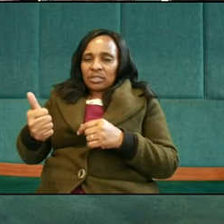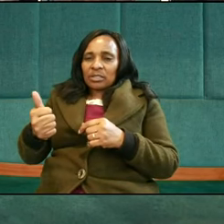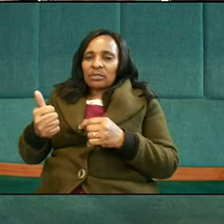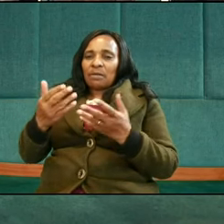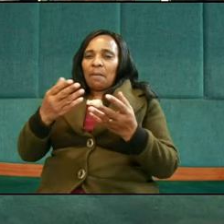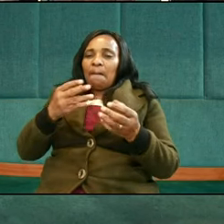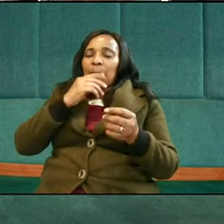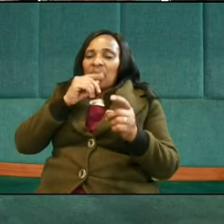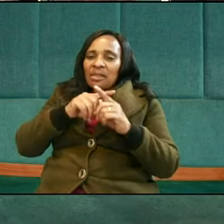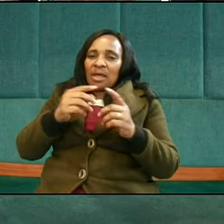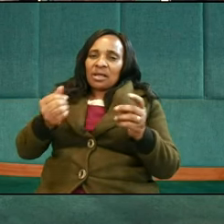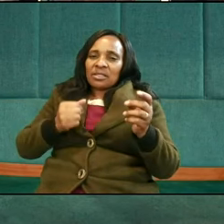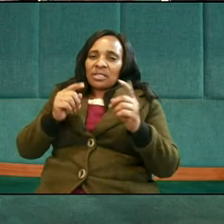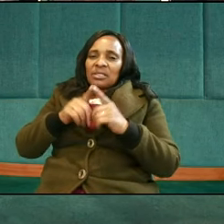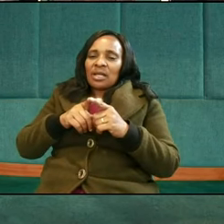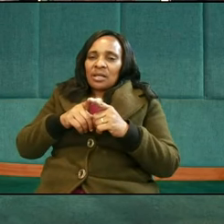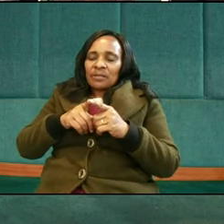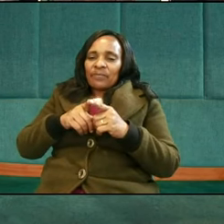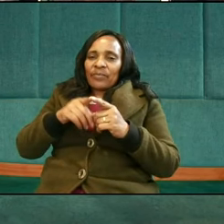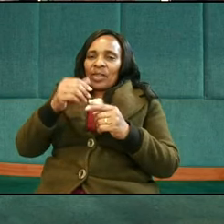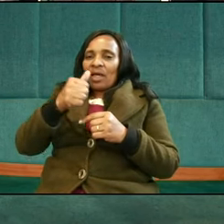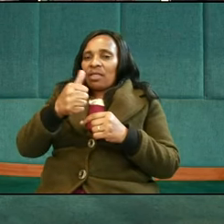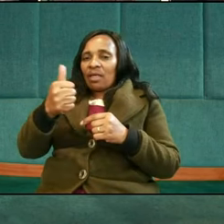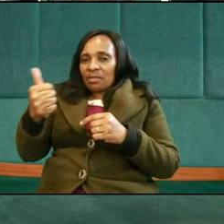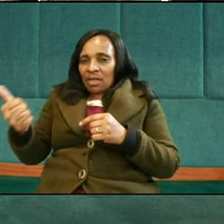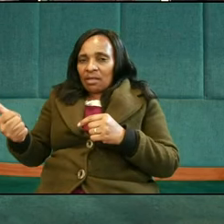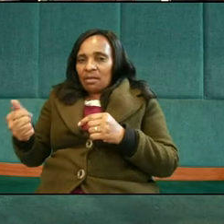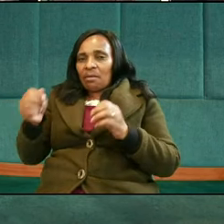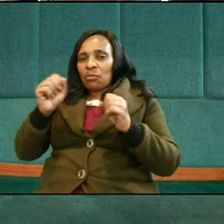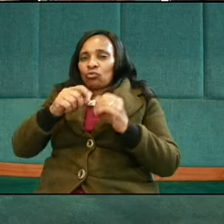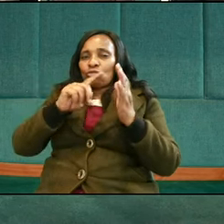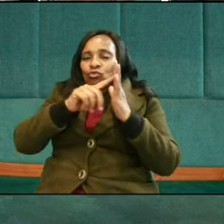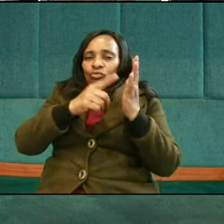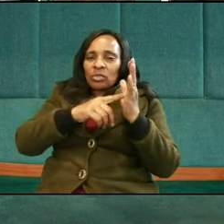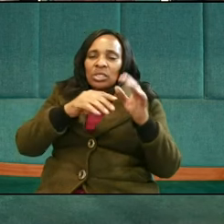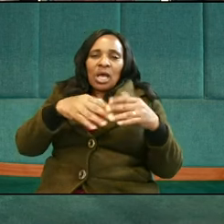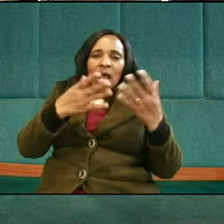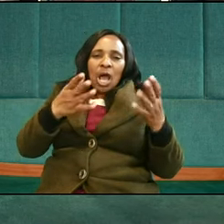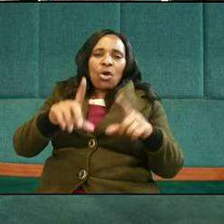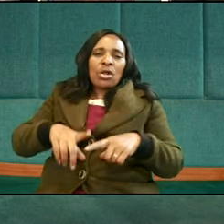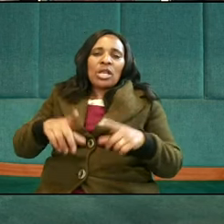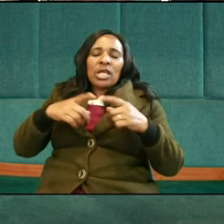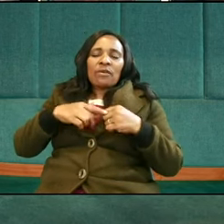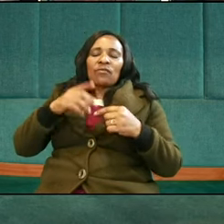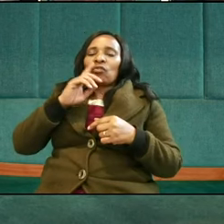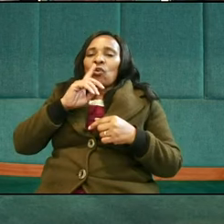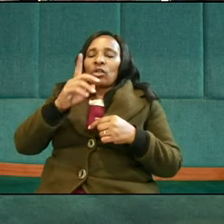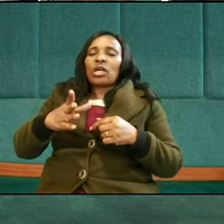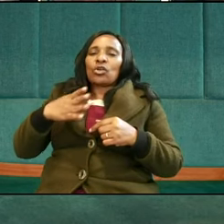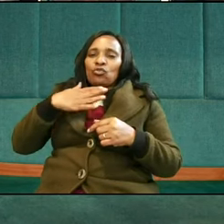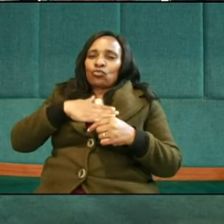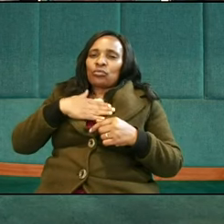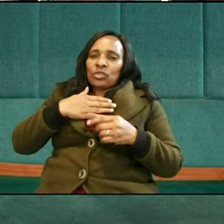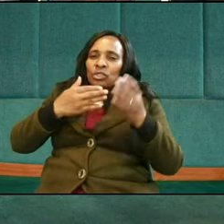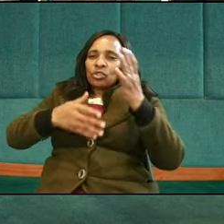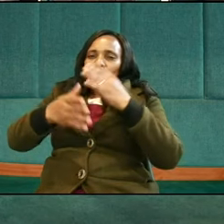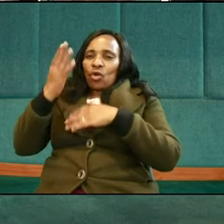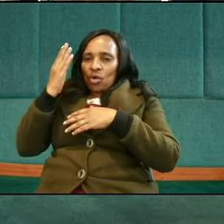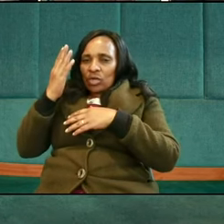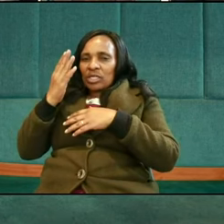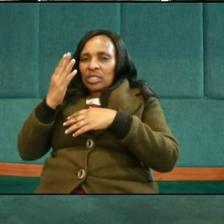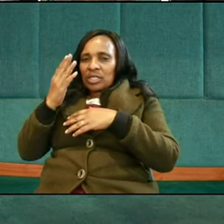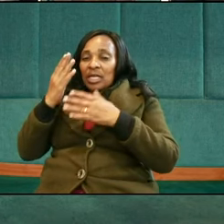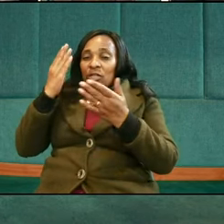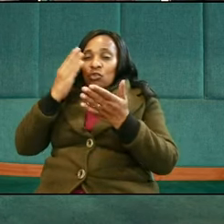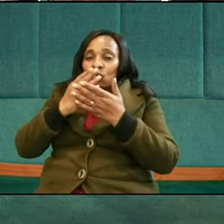As for other matters, brother and sister, we instruct how to live in order to please God, as in fact you